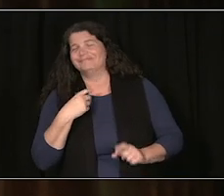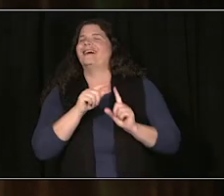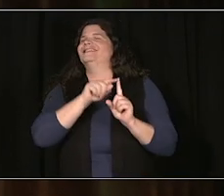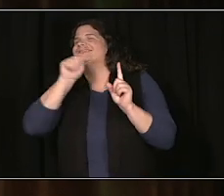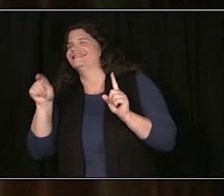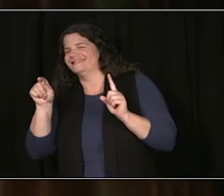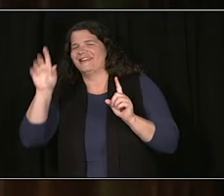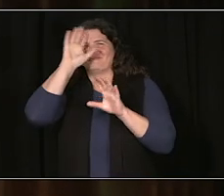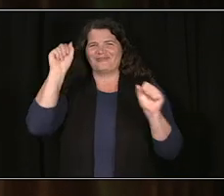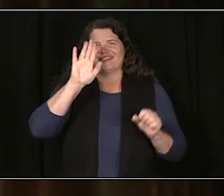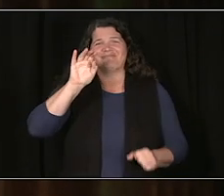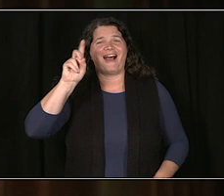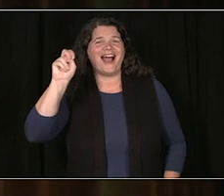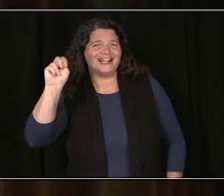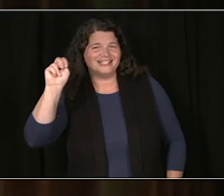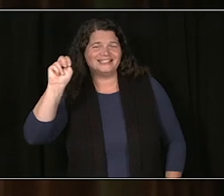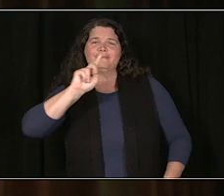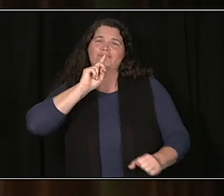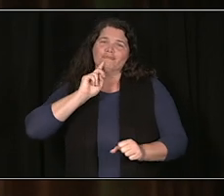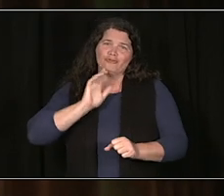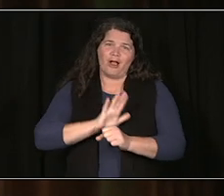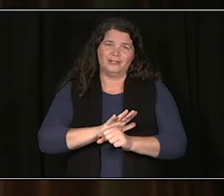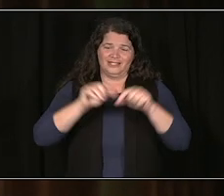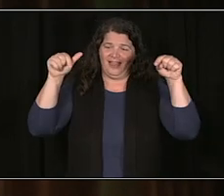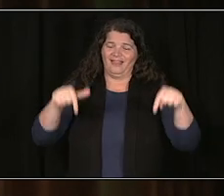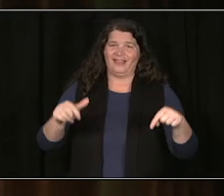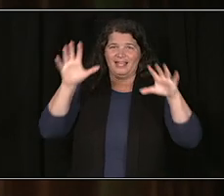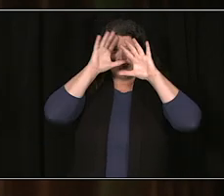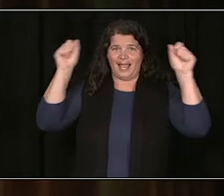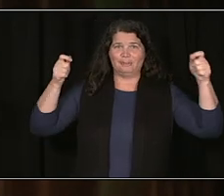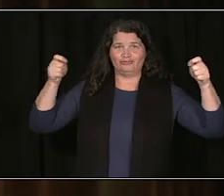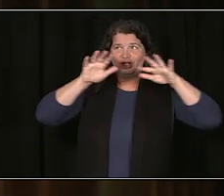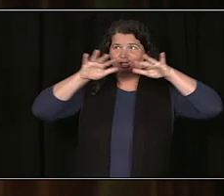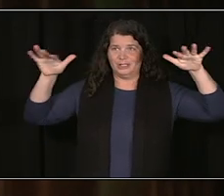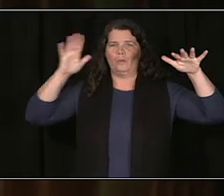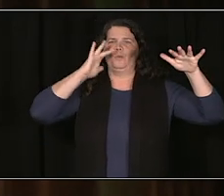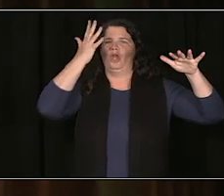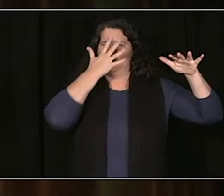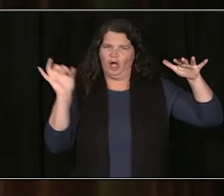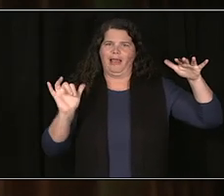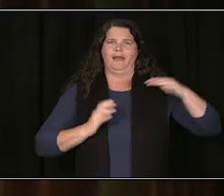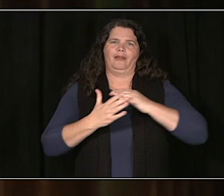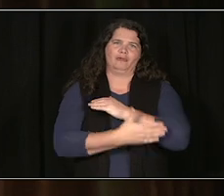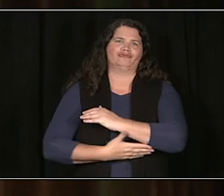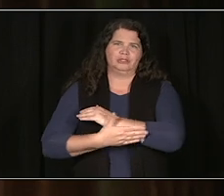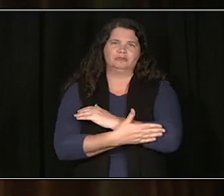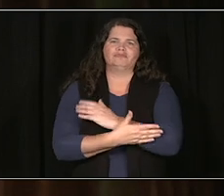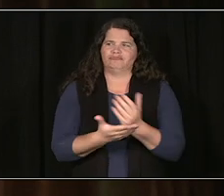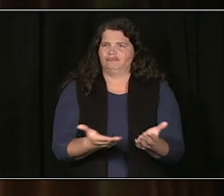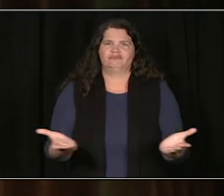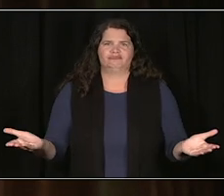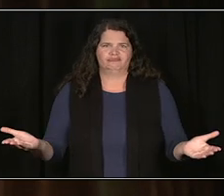President Biden promised that this administration would look like our country, to lead by example, and we have succeeded. So apart